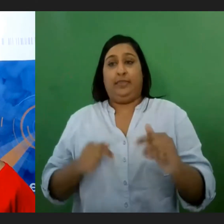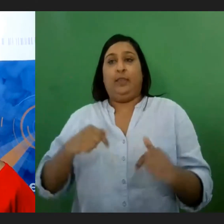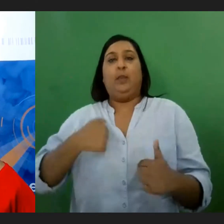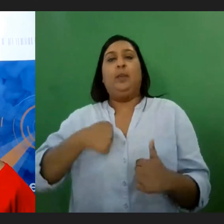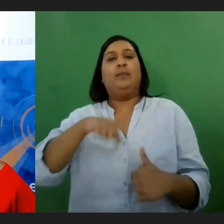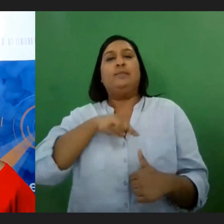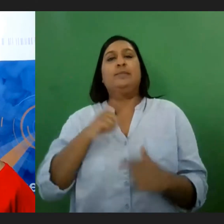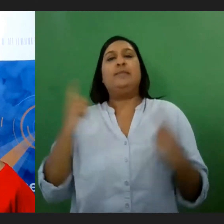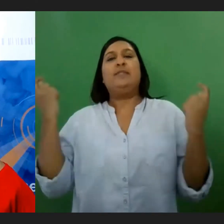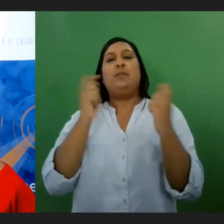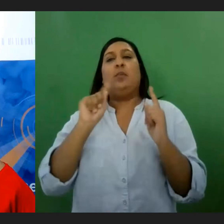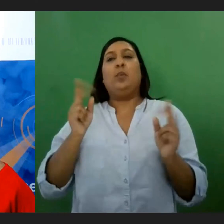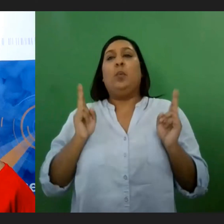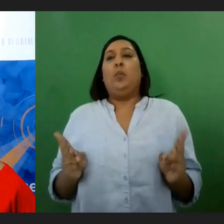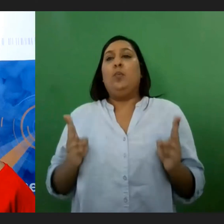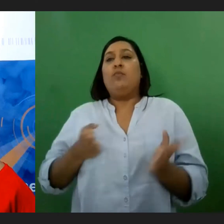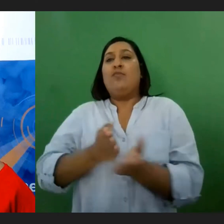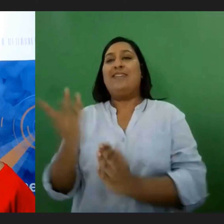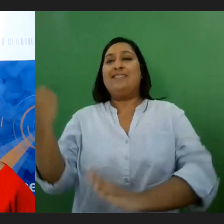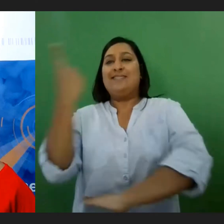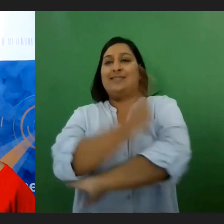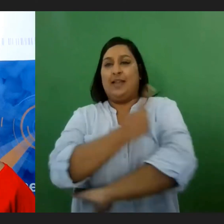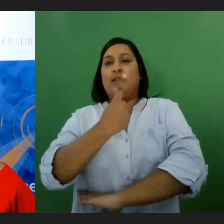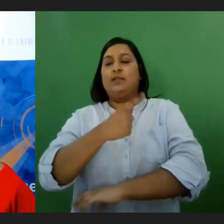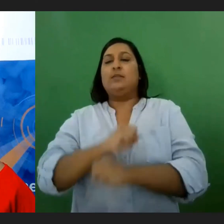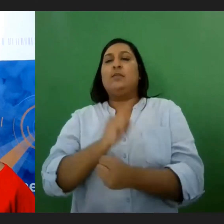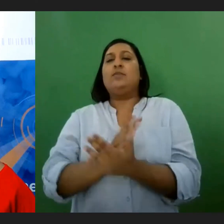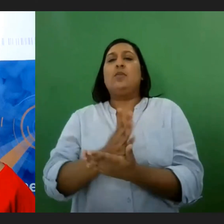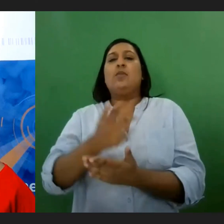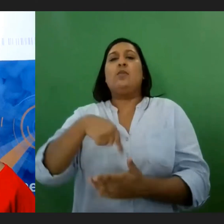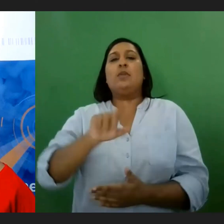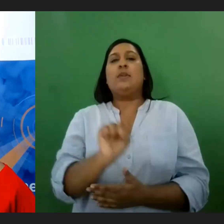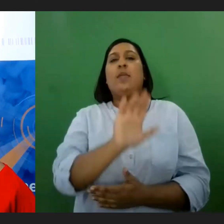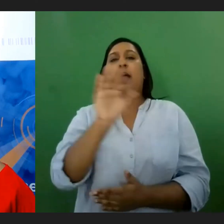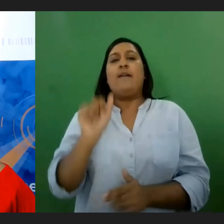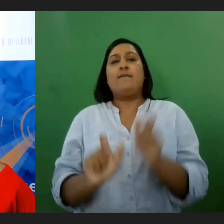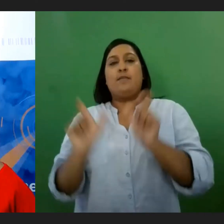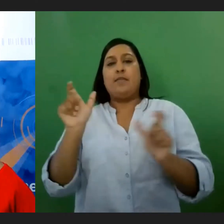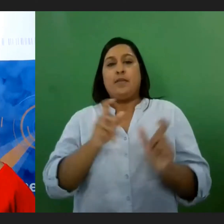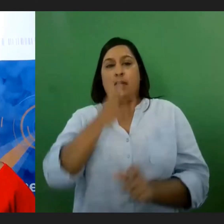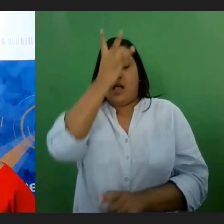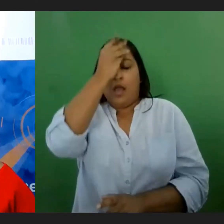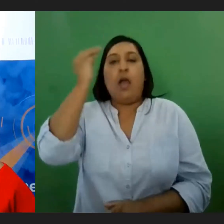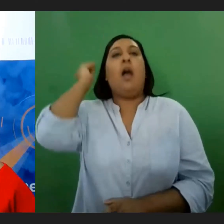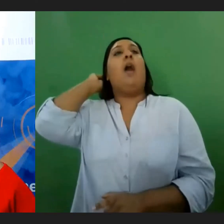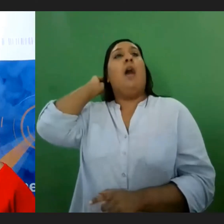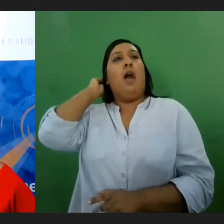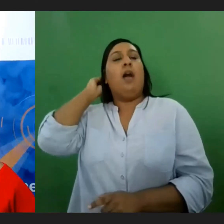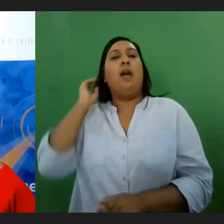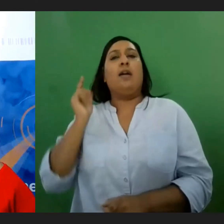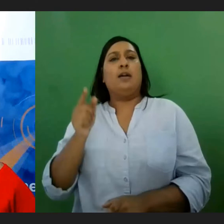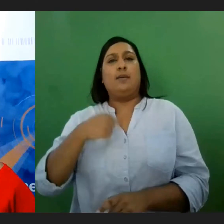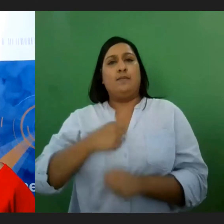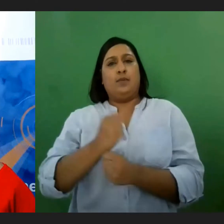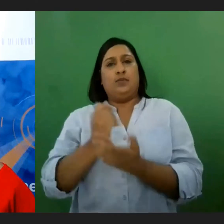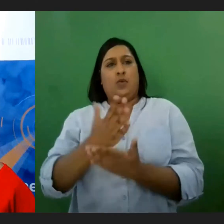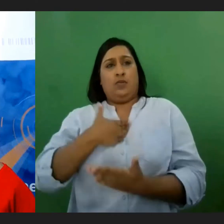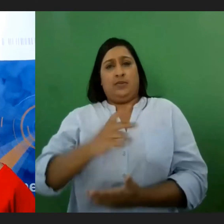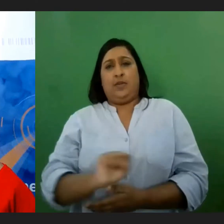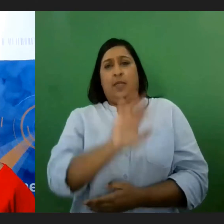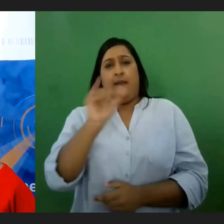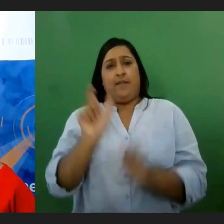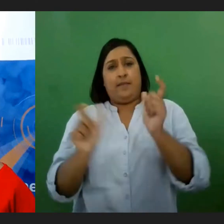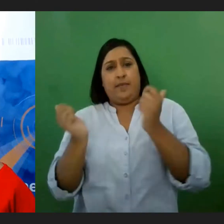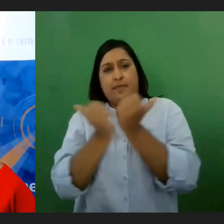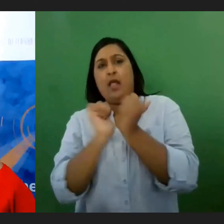commemorated annually to remind us South Africans about the sacrifices that were made to attain a democratic South Africa